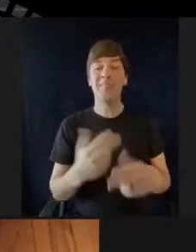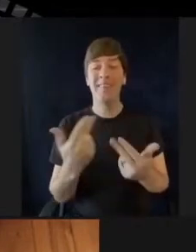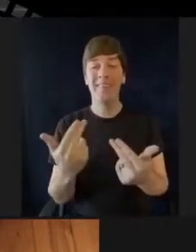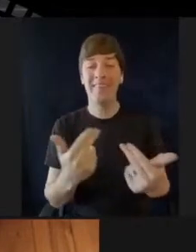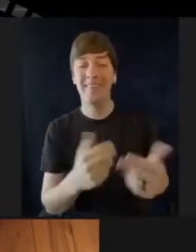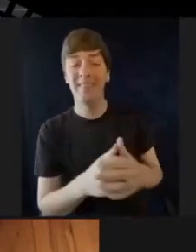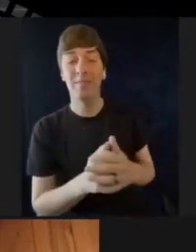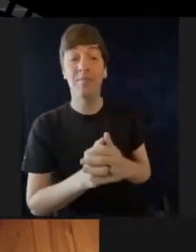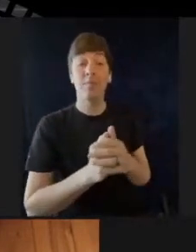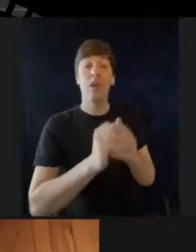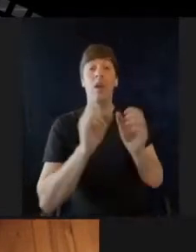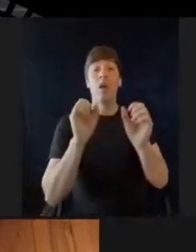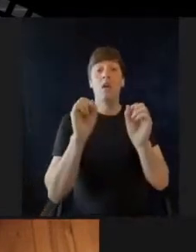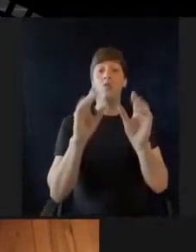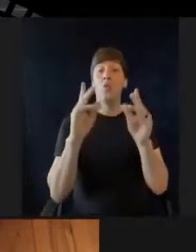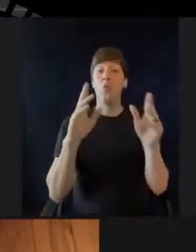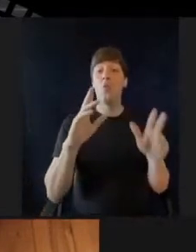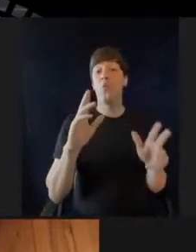So we